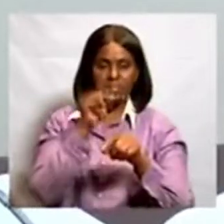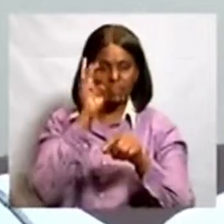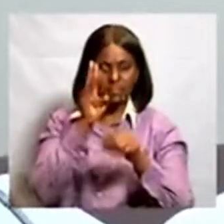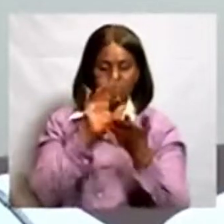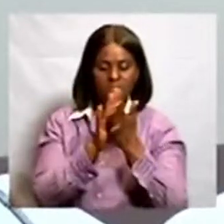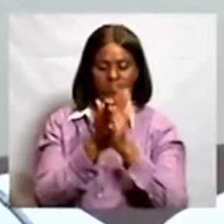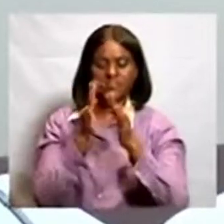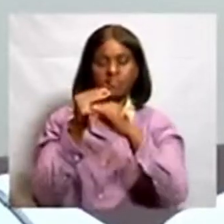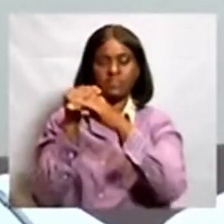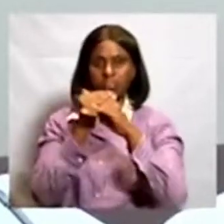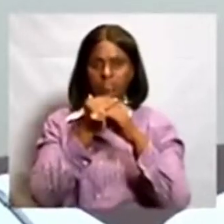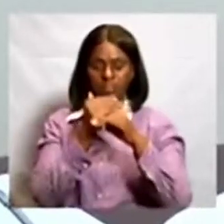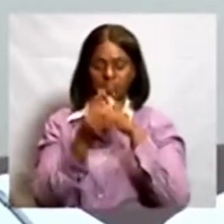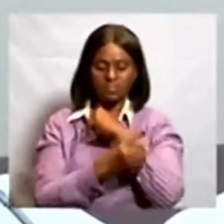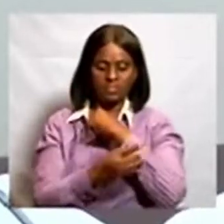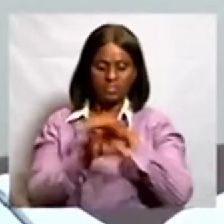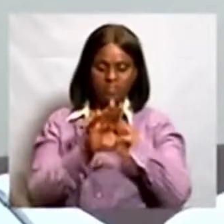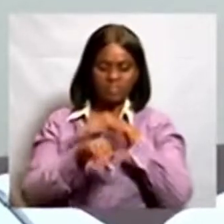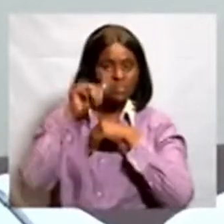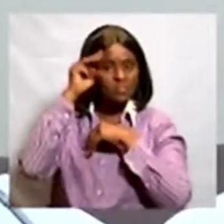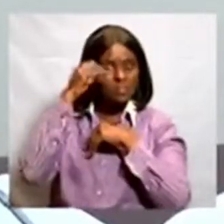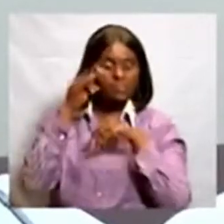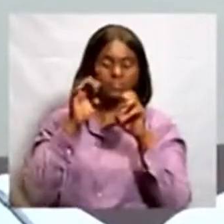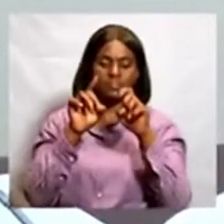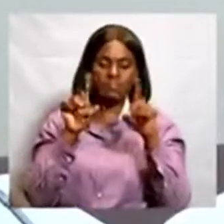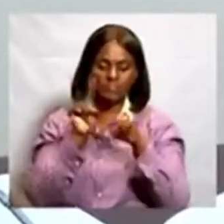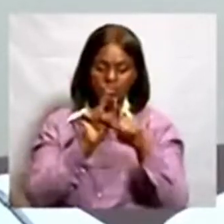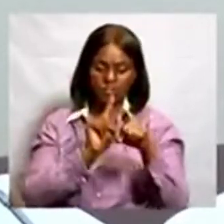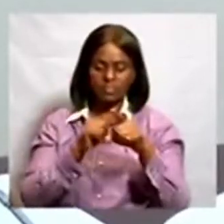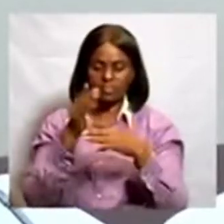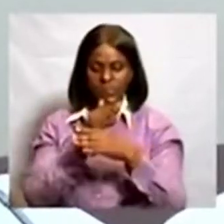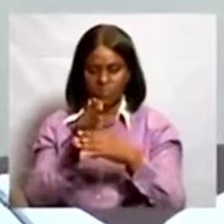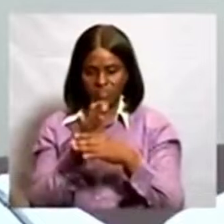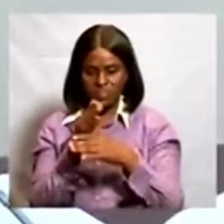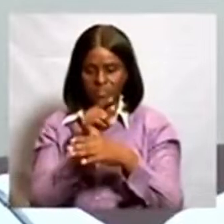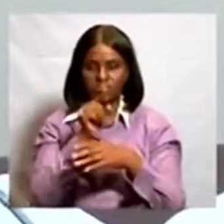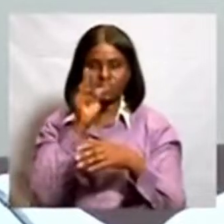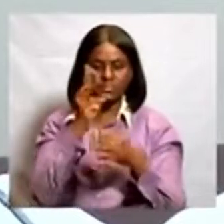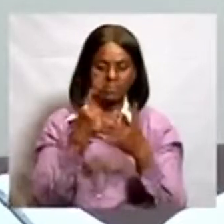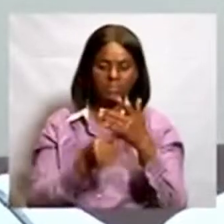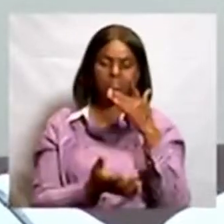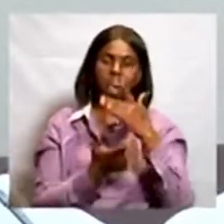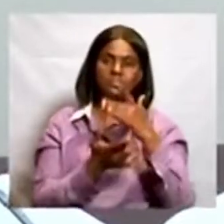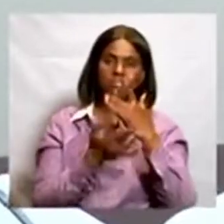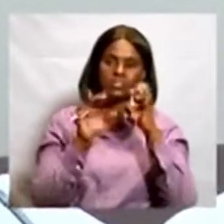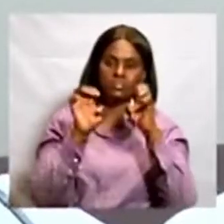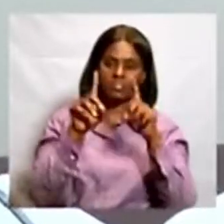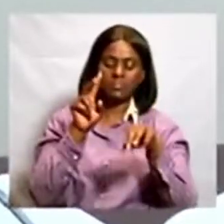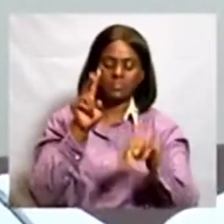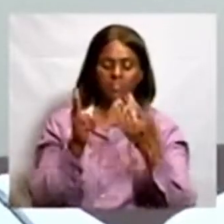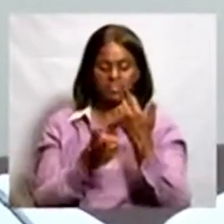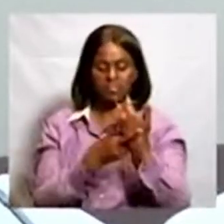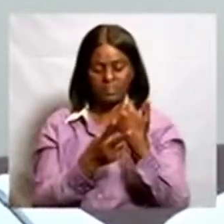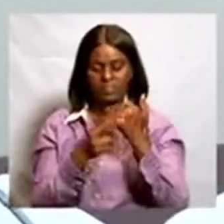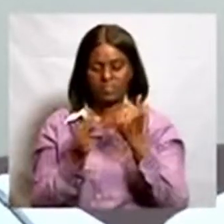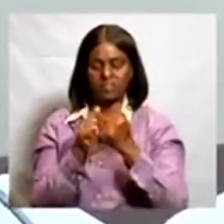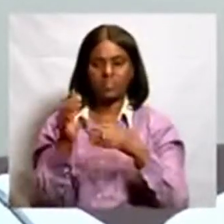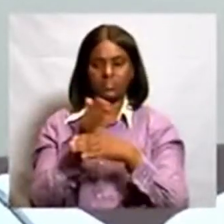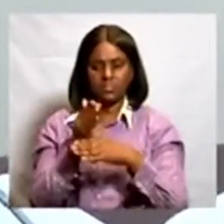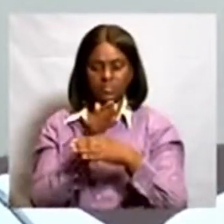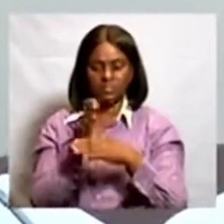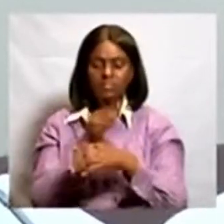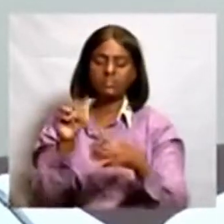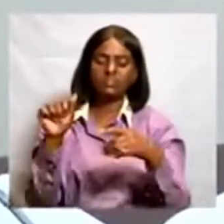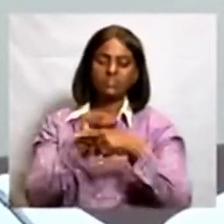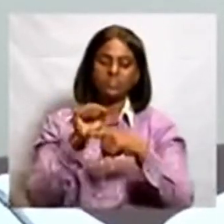standards department under the Ministry of Education. Trades and occupations, this will be the technical education, vocation and entrepreneurship training